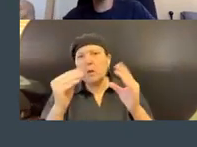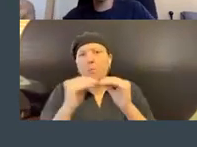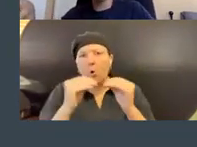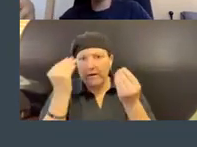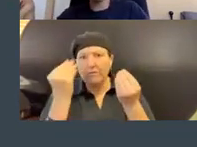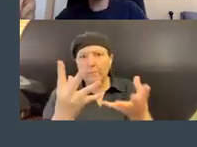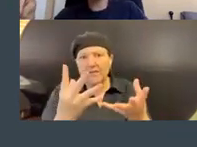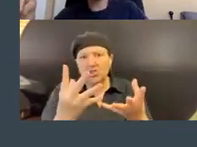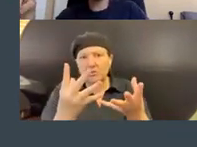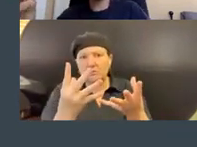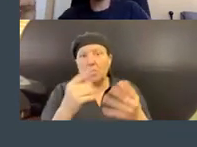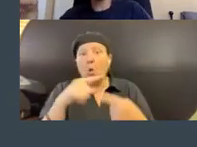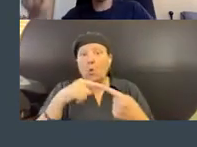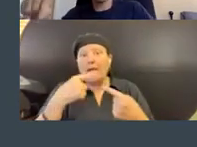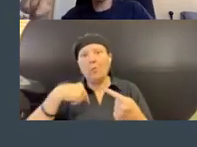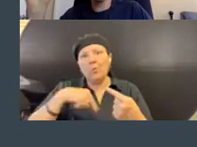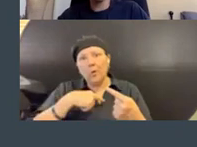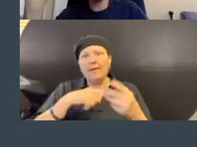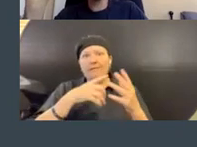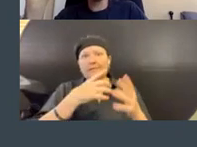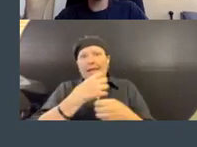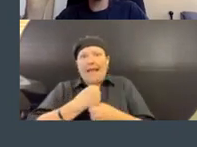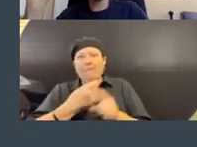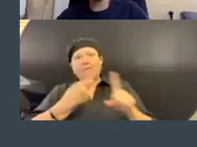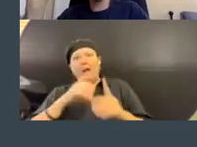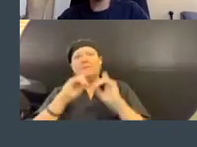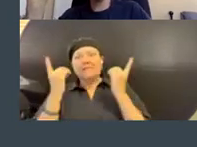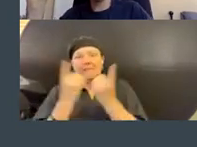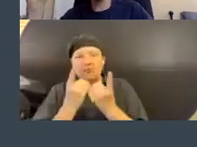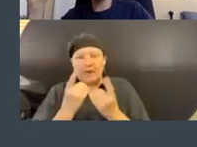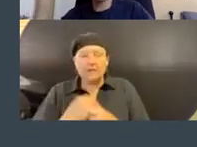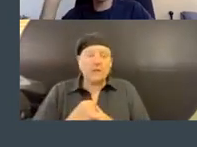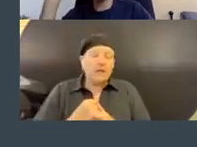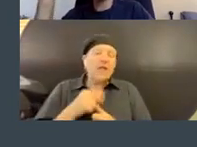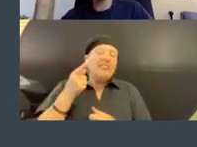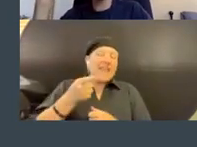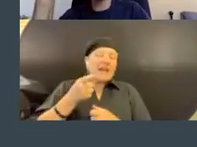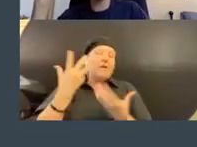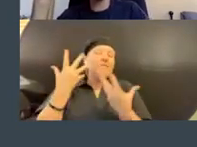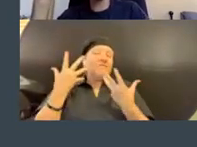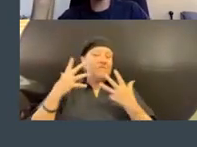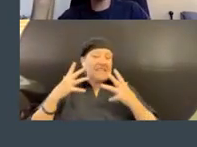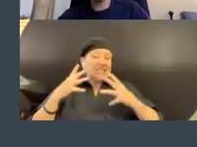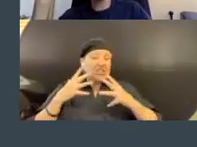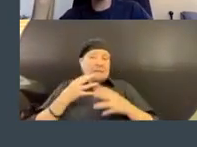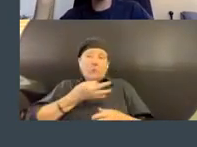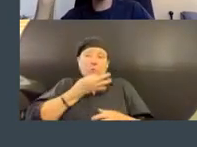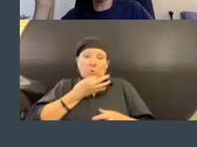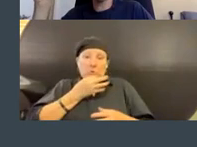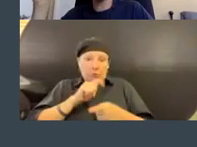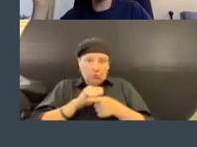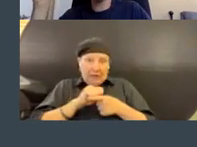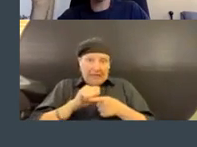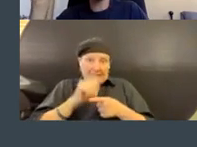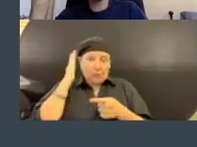to us. From what I understood from my meeting today, is that they are finalizing those trainings. And as soon as they